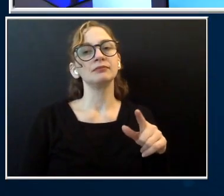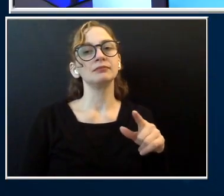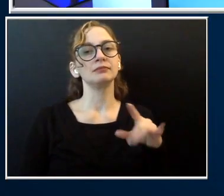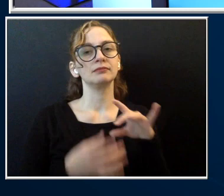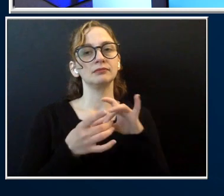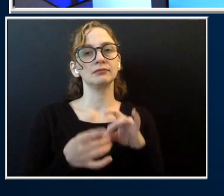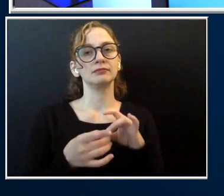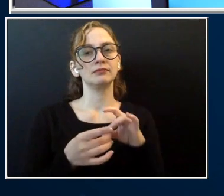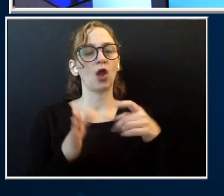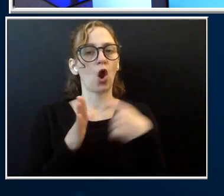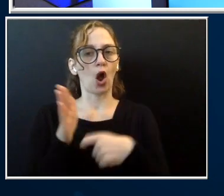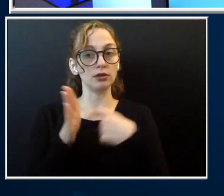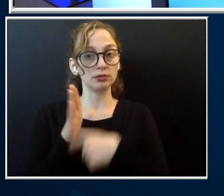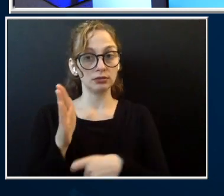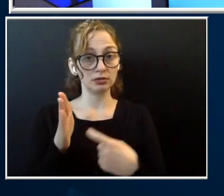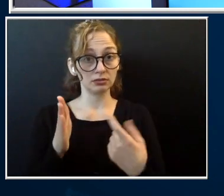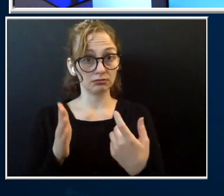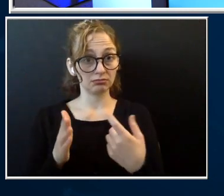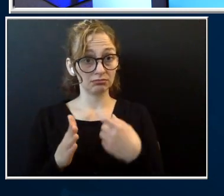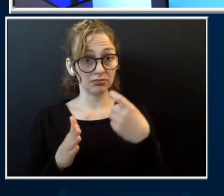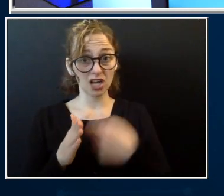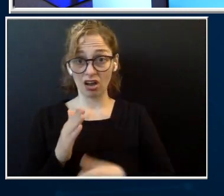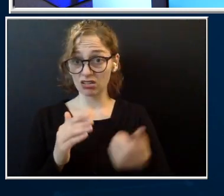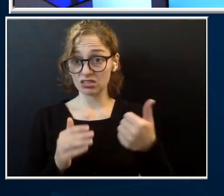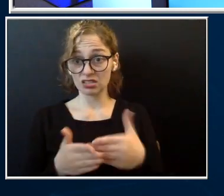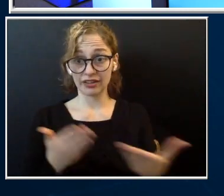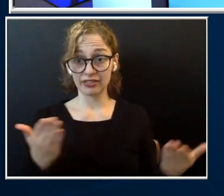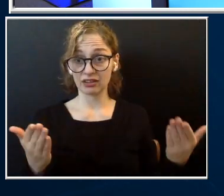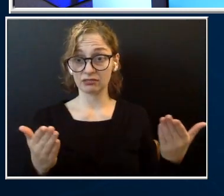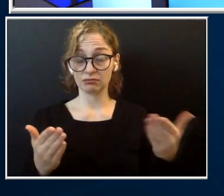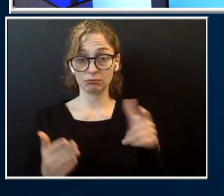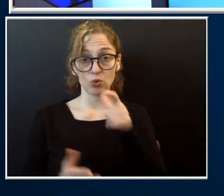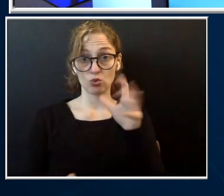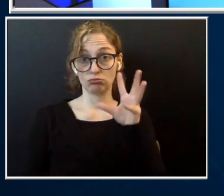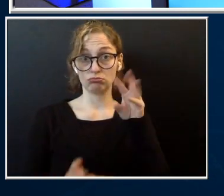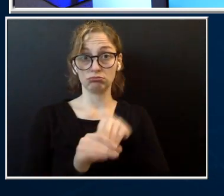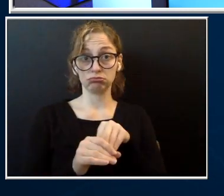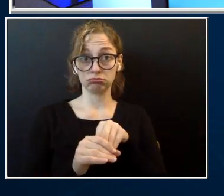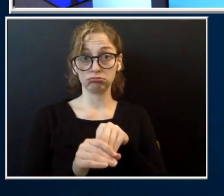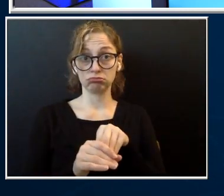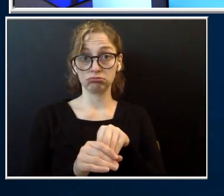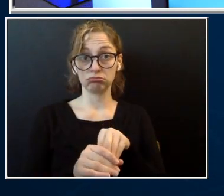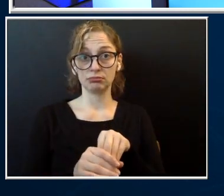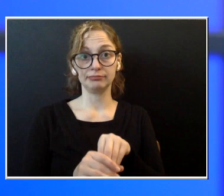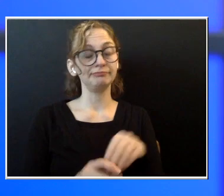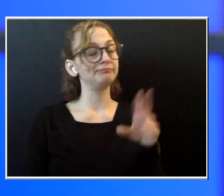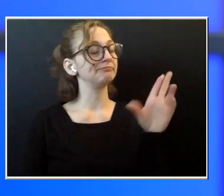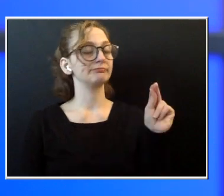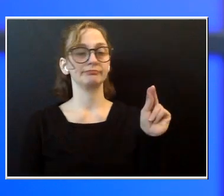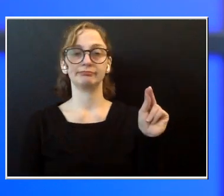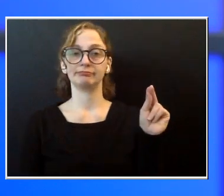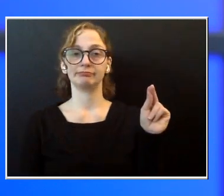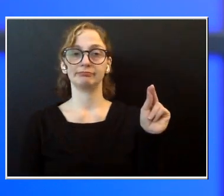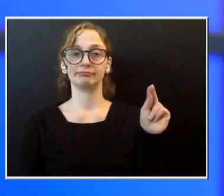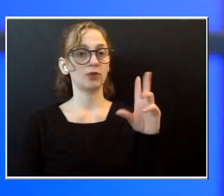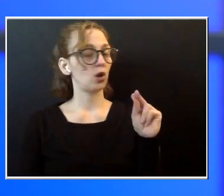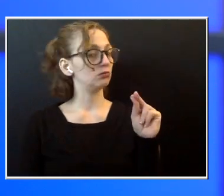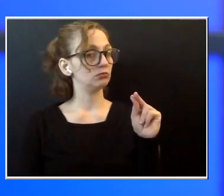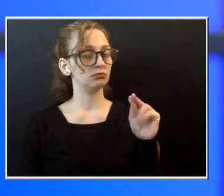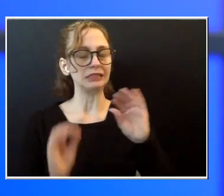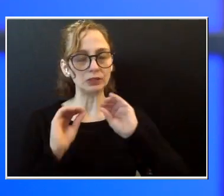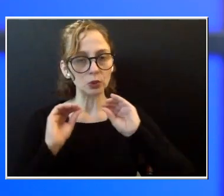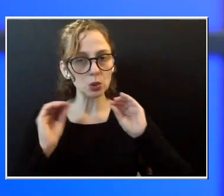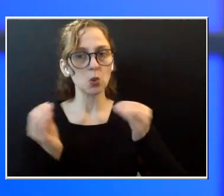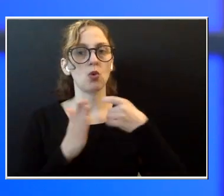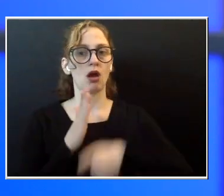there any cost to the person who is enrolling in this? The answer is no. There is no cost to the patient